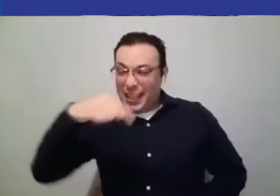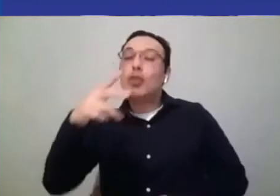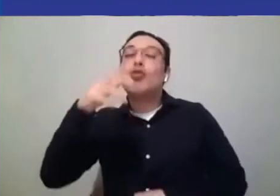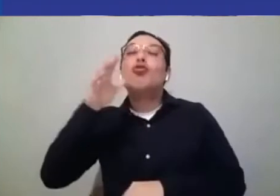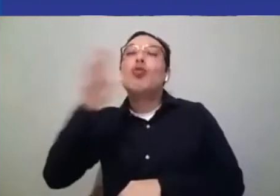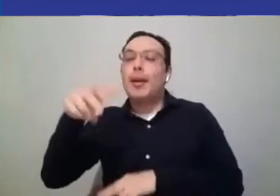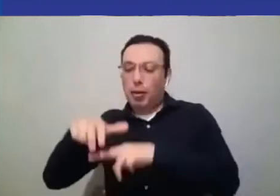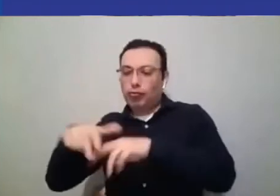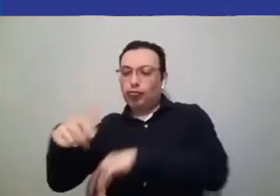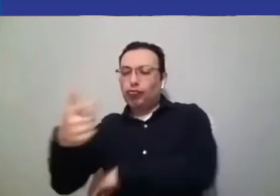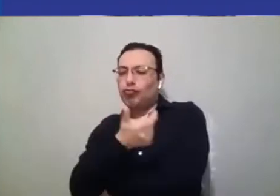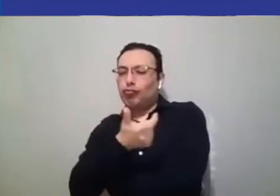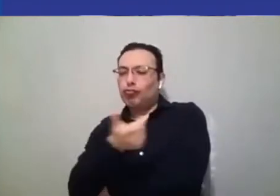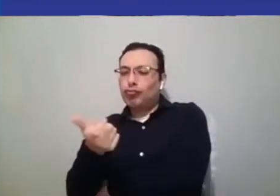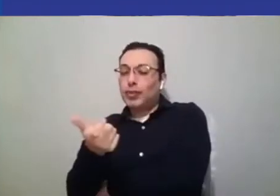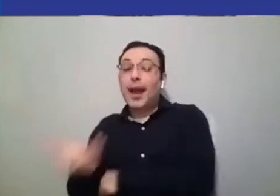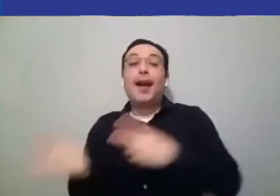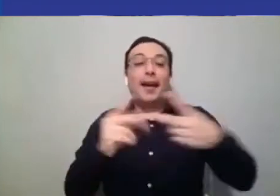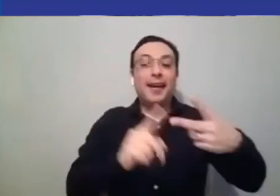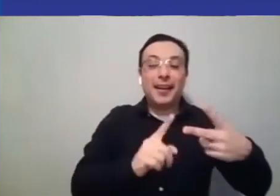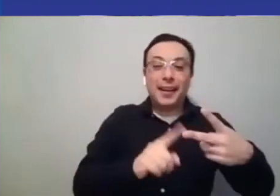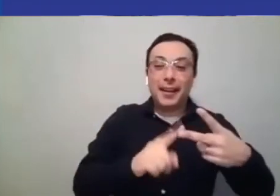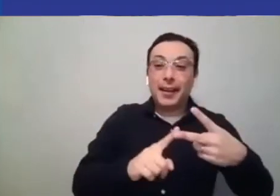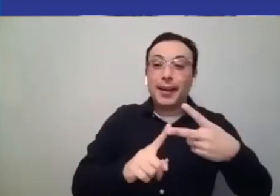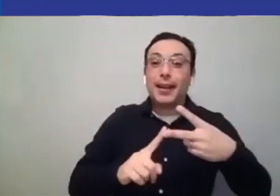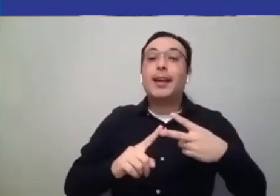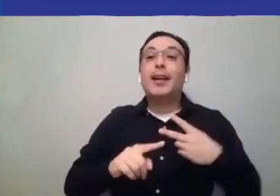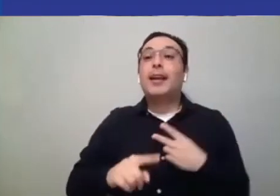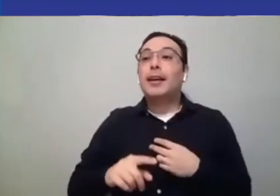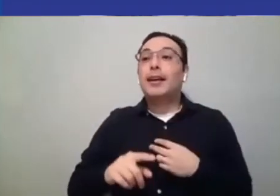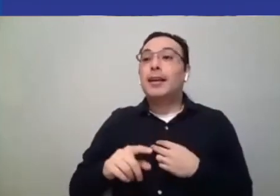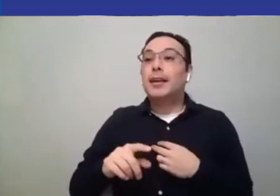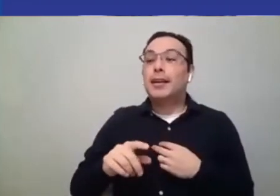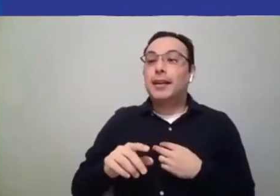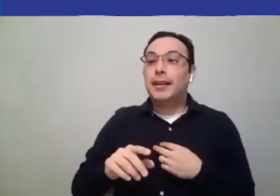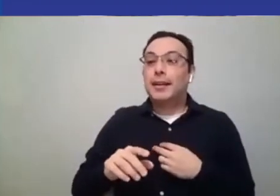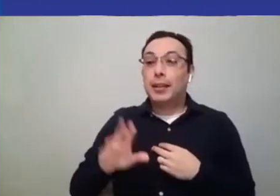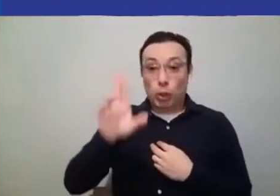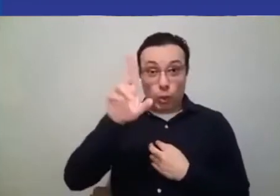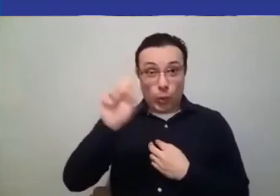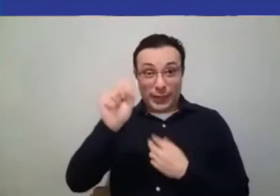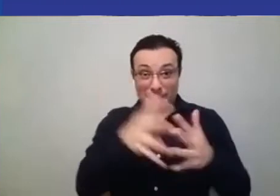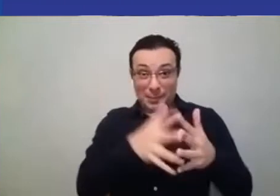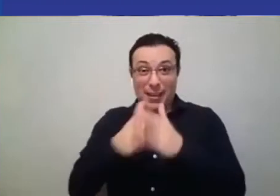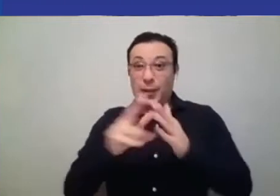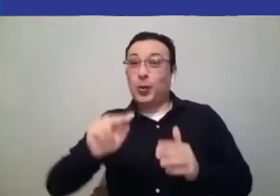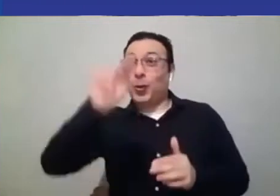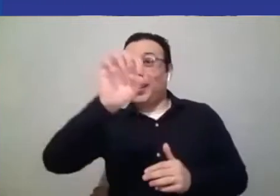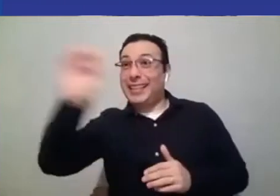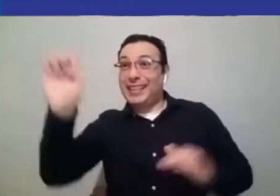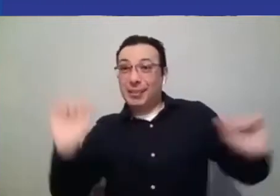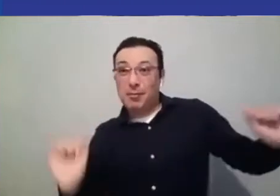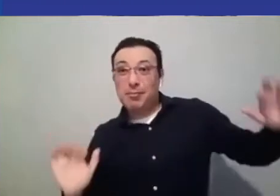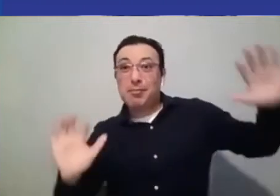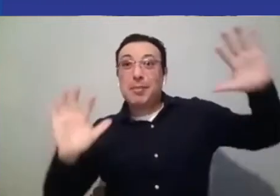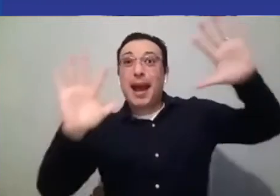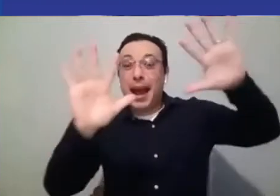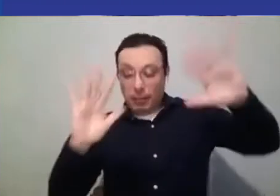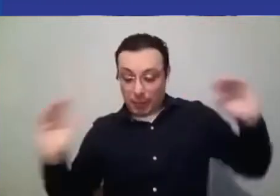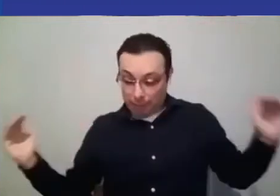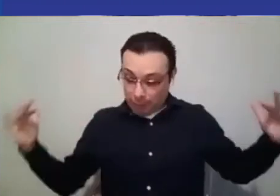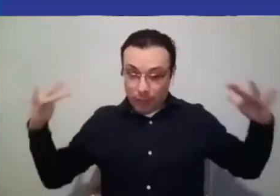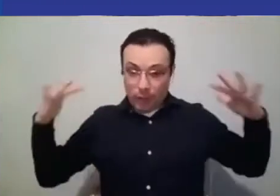there's just being surrounded by community from all parts of the Northeast. But there's